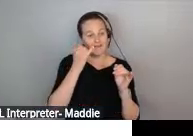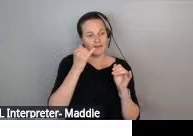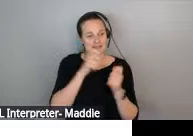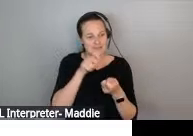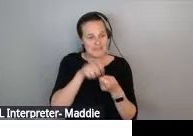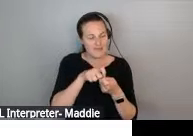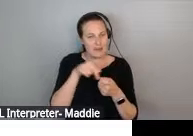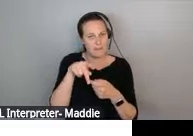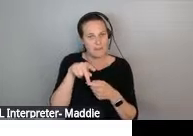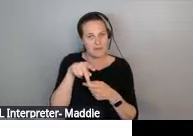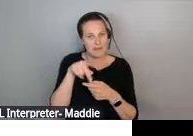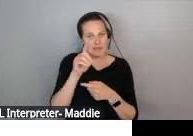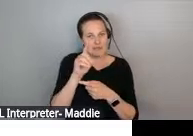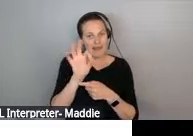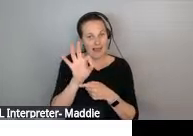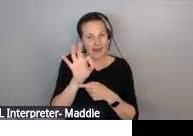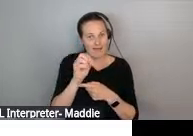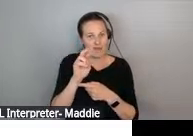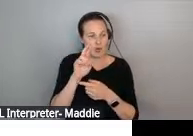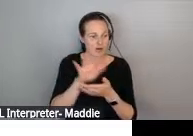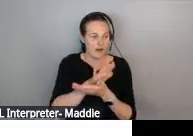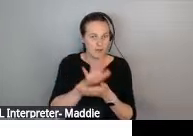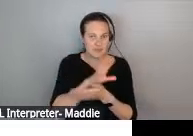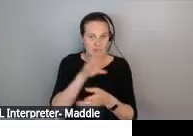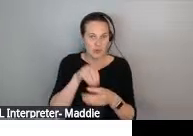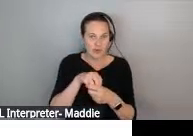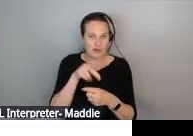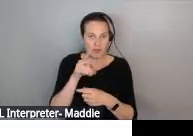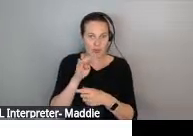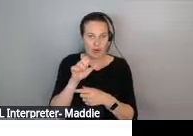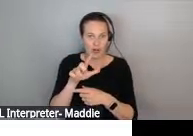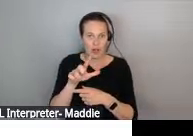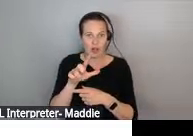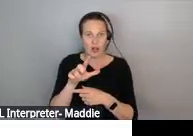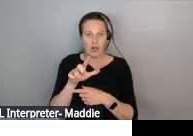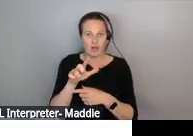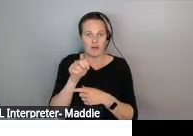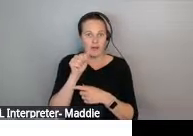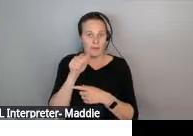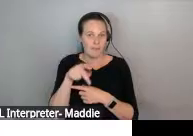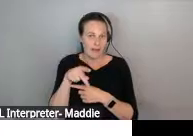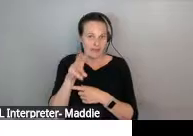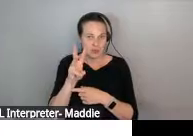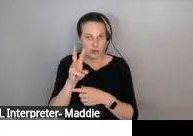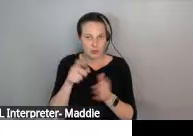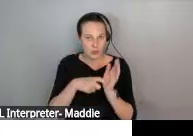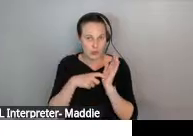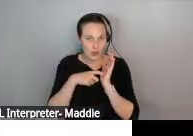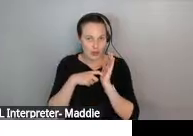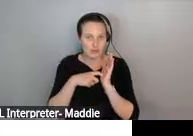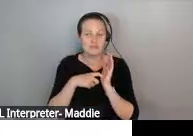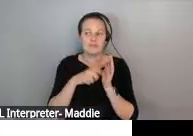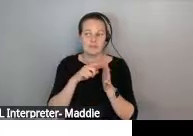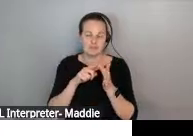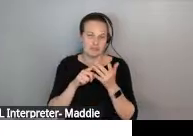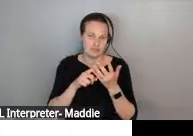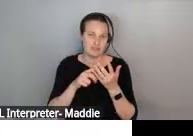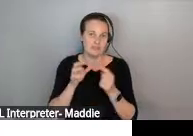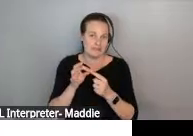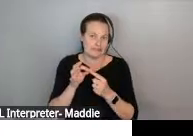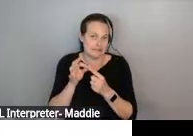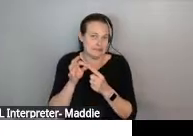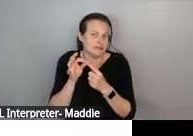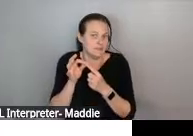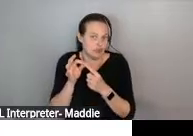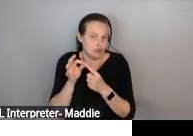documents that are contained within a portal behind a password. Those are the kinds of things that are accepted from the